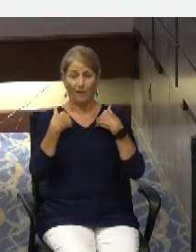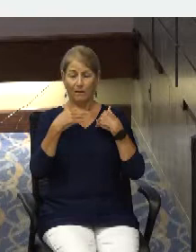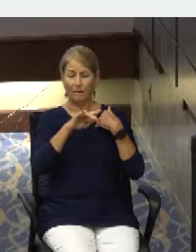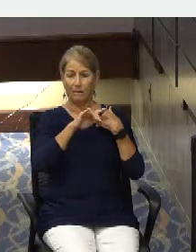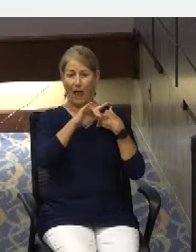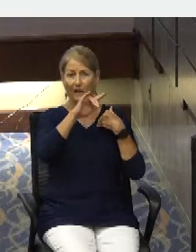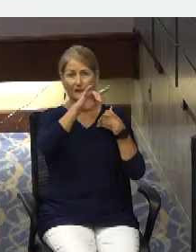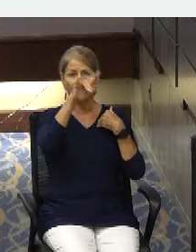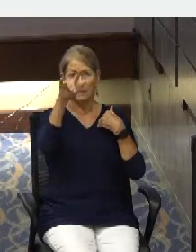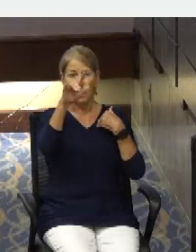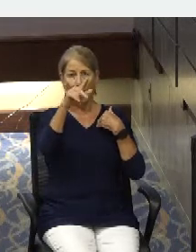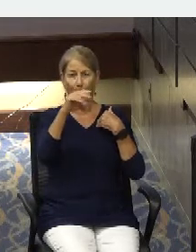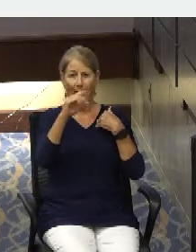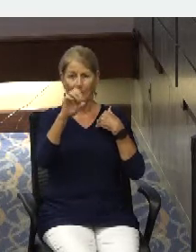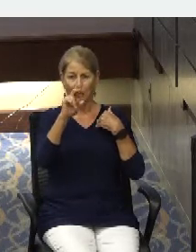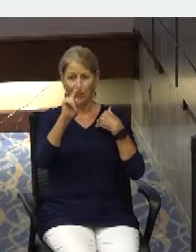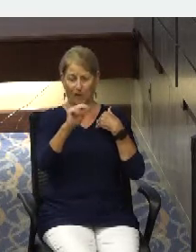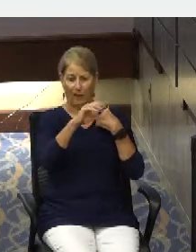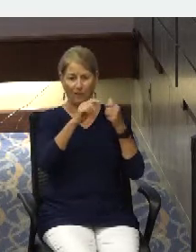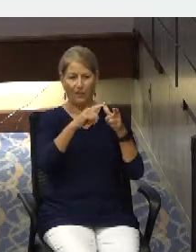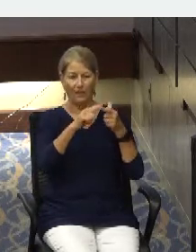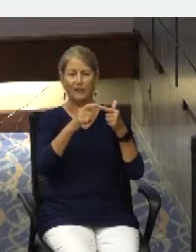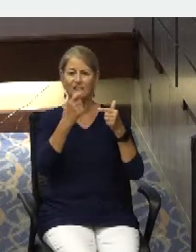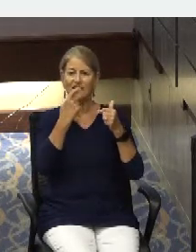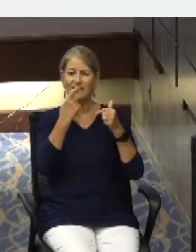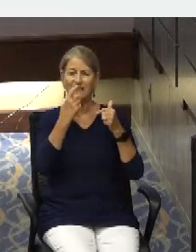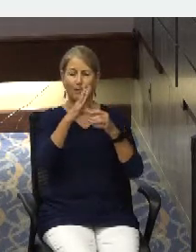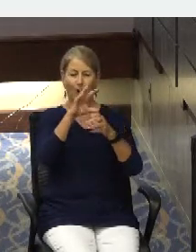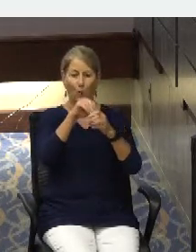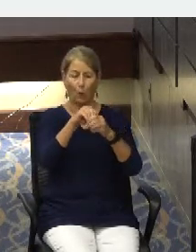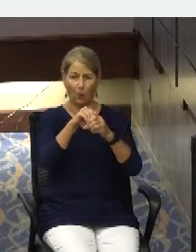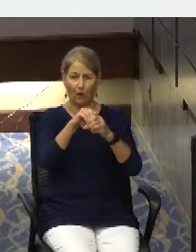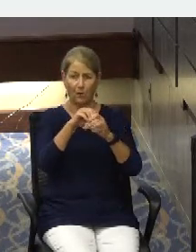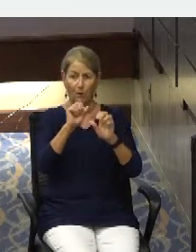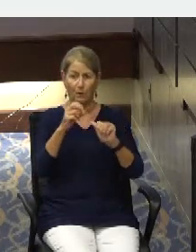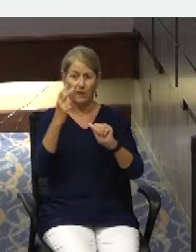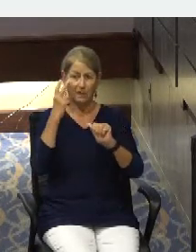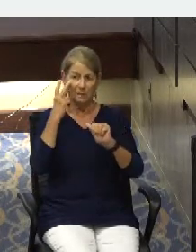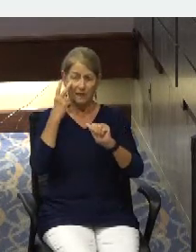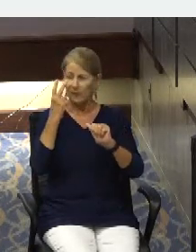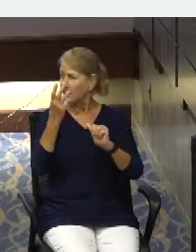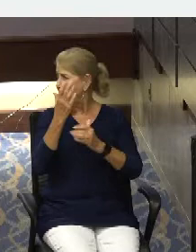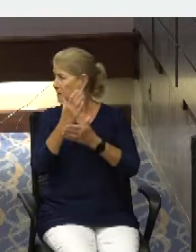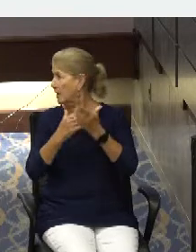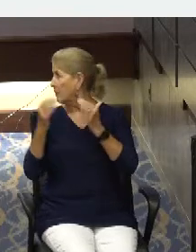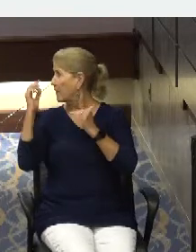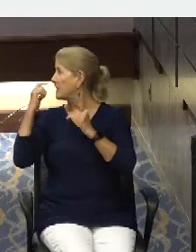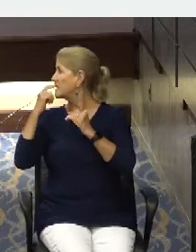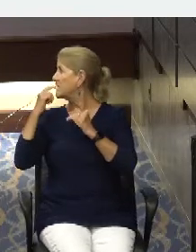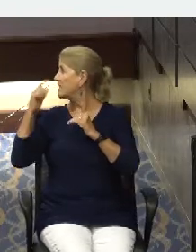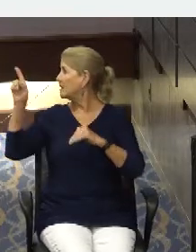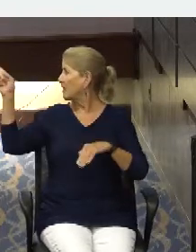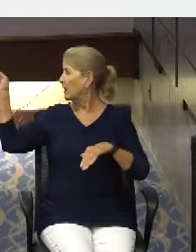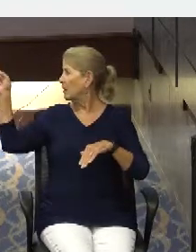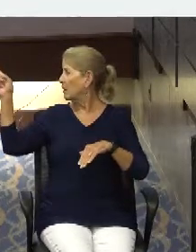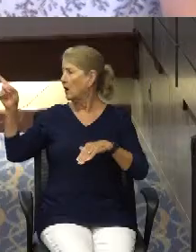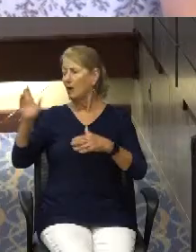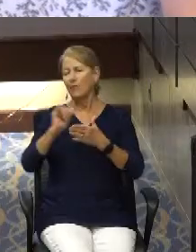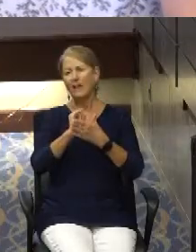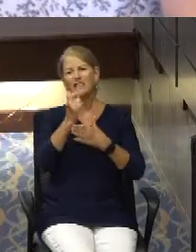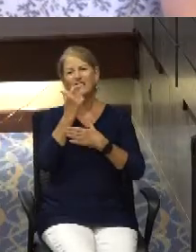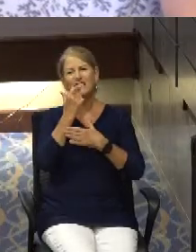dichroic glass that would be incorporated. And you can see Fiona's holding up some of that dichroic glass here. It is a glass that has